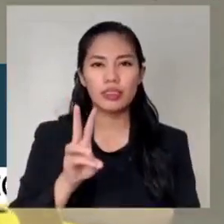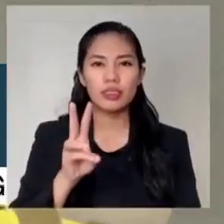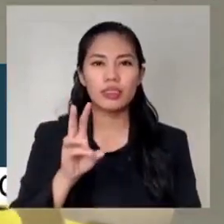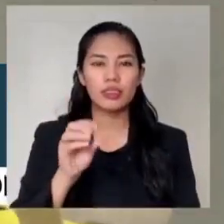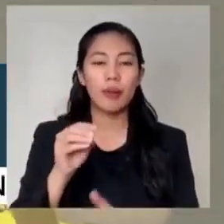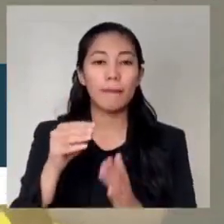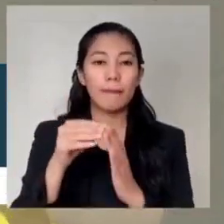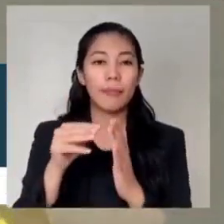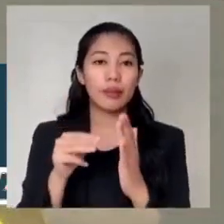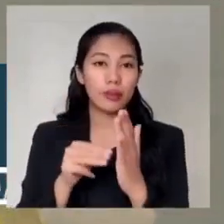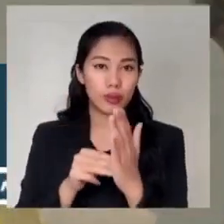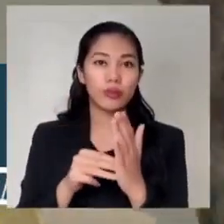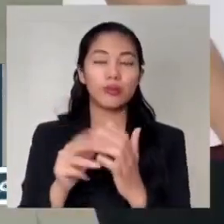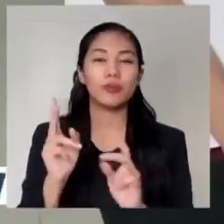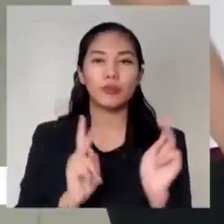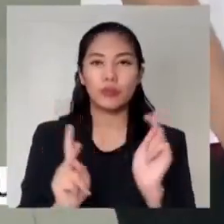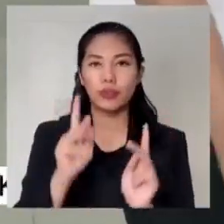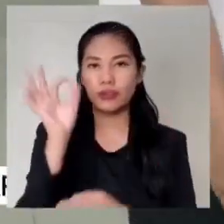vaccinated.